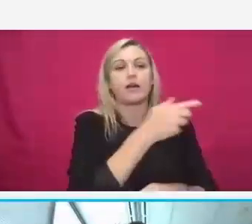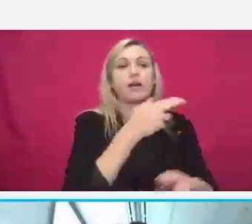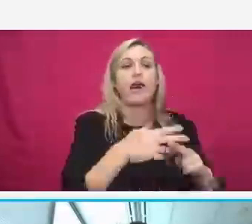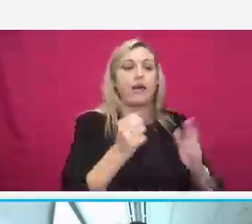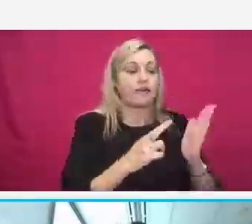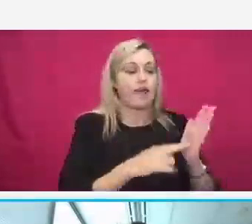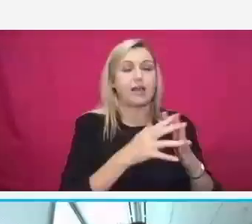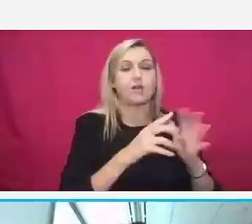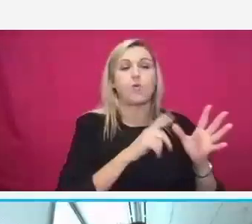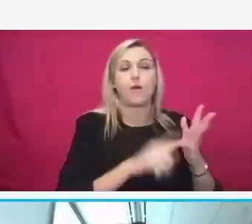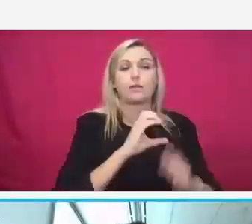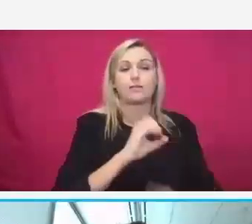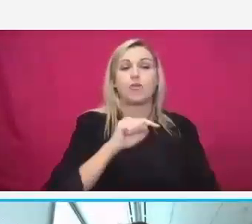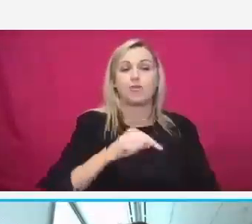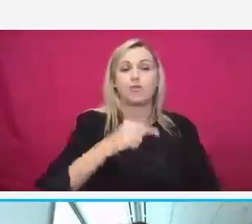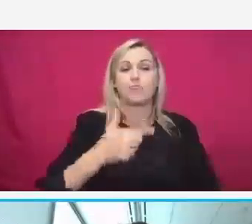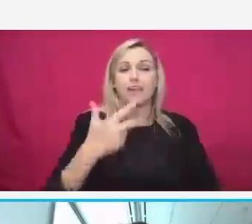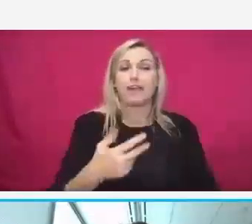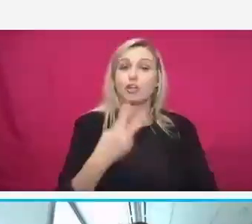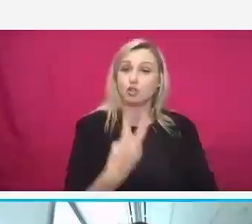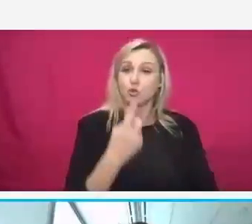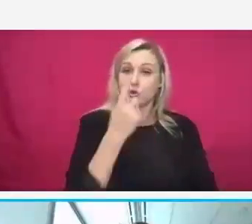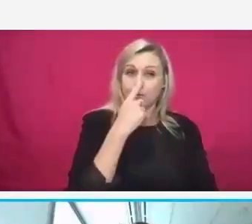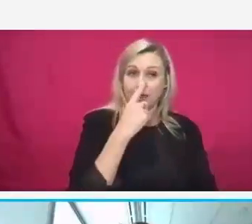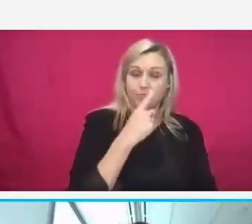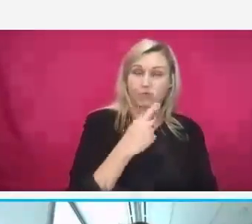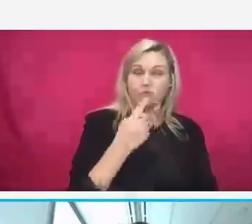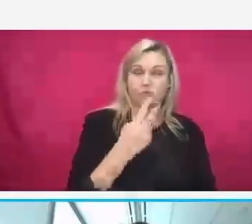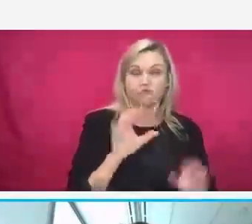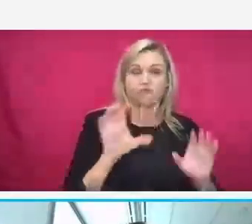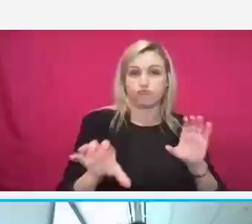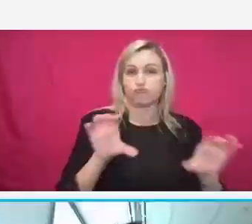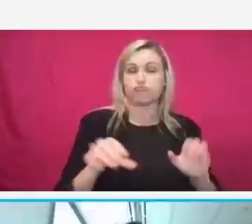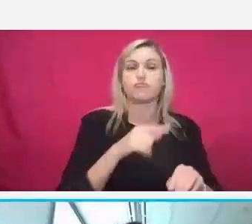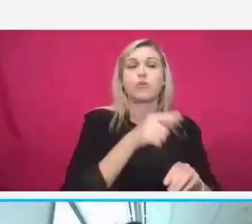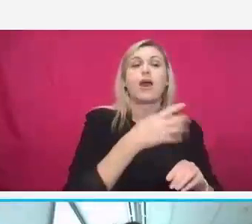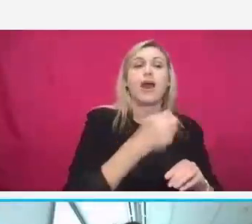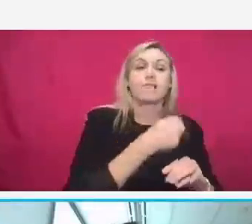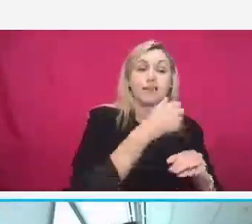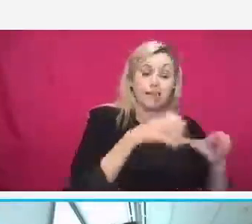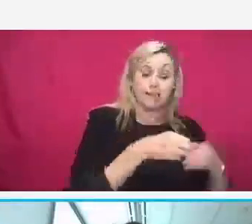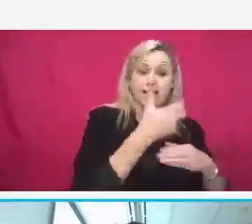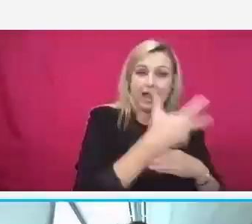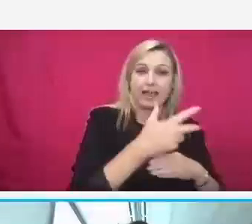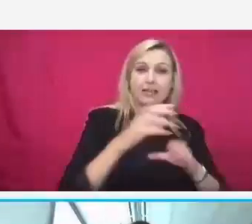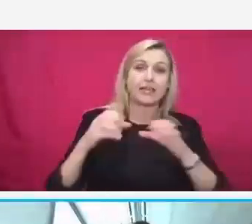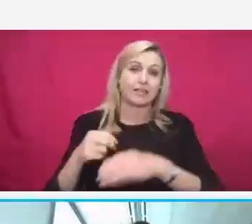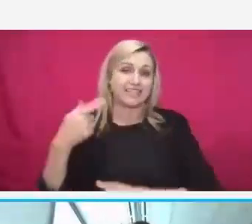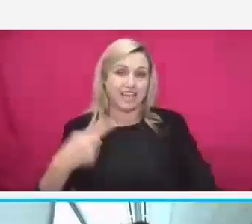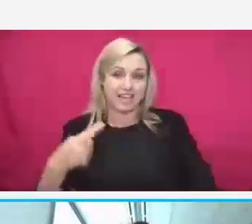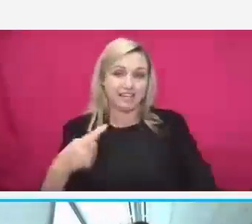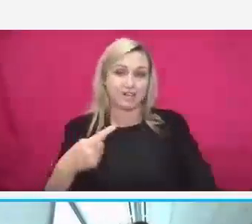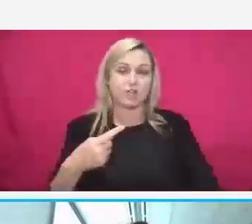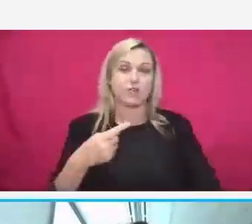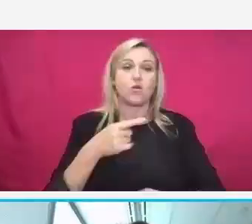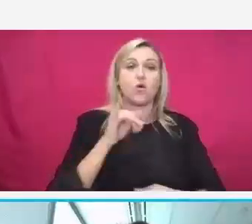of 0.78 and 2 residents, Margaret and Daisy, with a classification of 8 and 11 respectively, or a